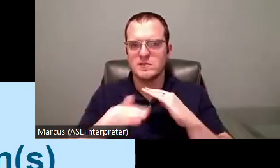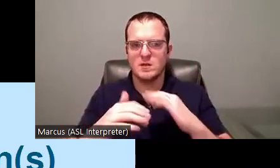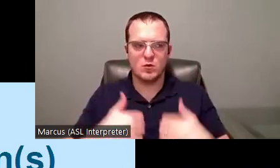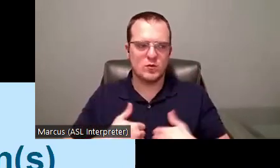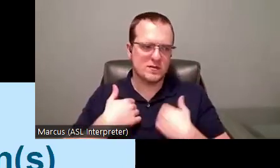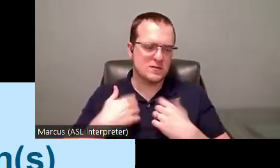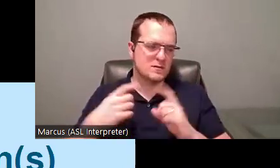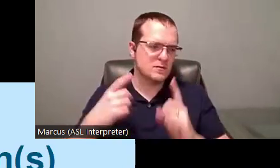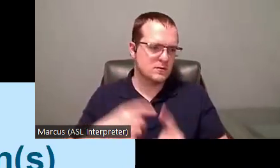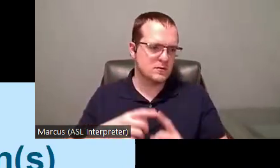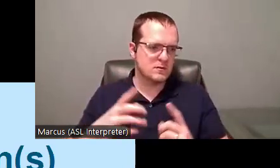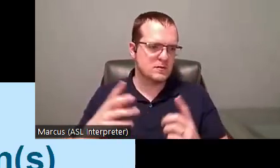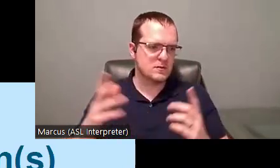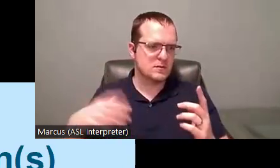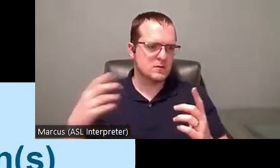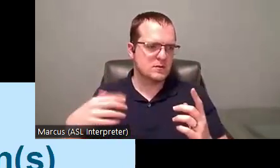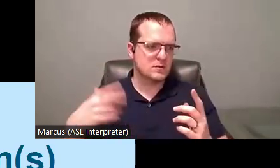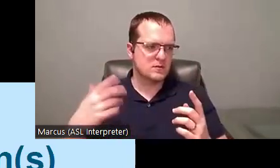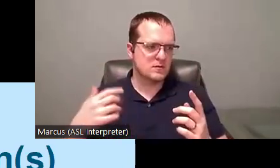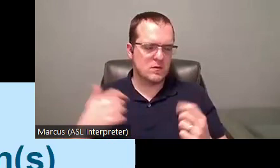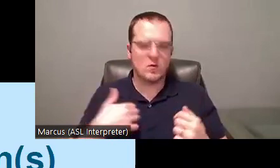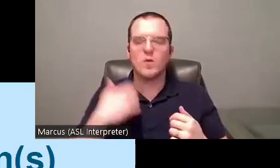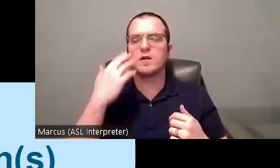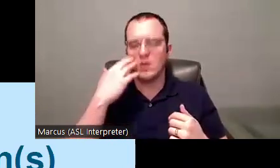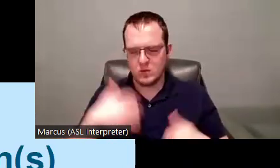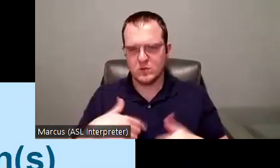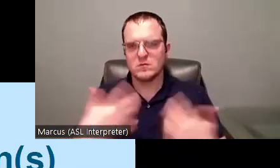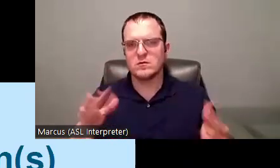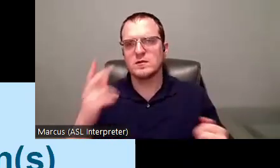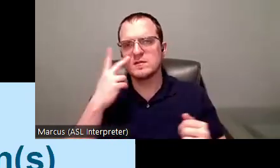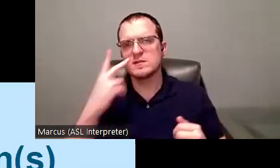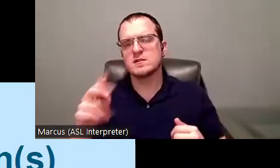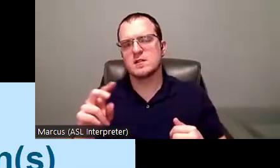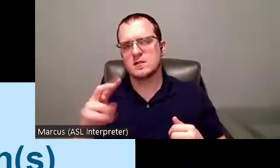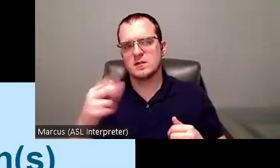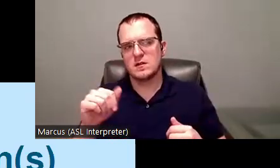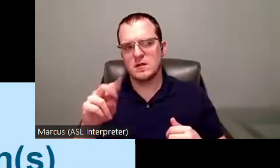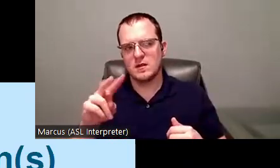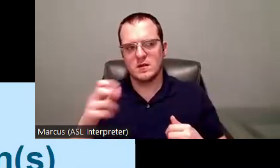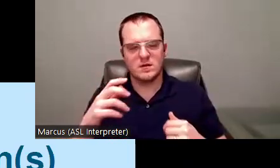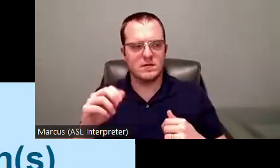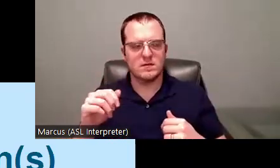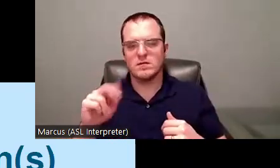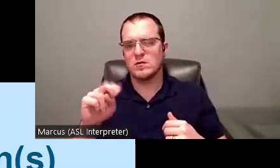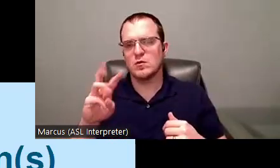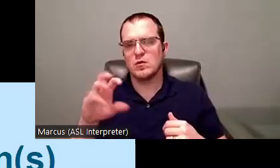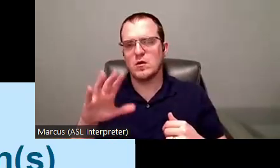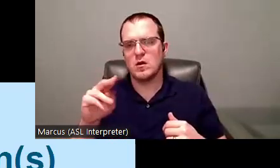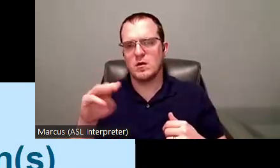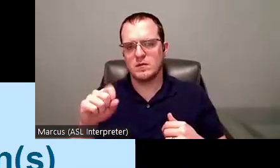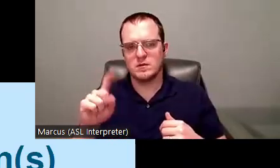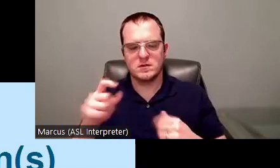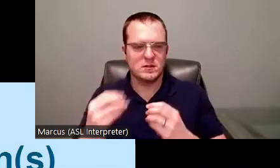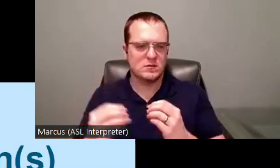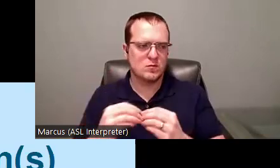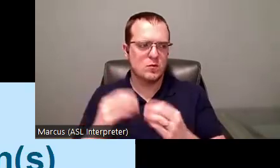is, we know and we've seen as Second Avenue Commons is online that, we need to bring more resources to bear.